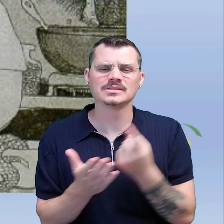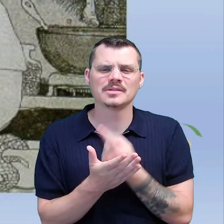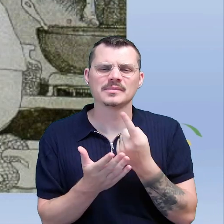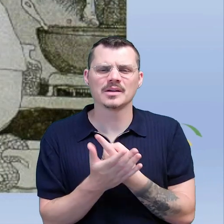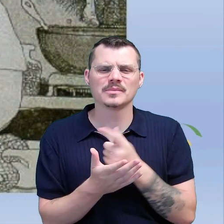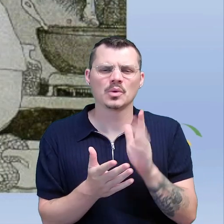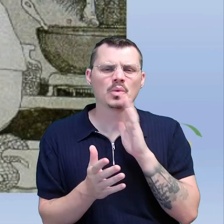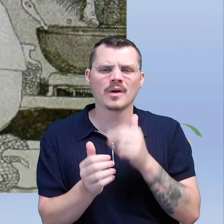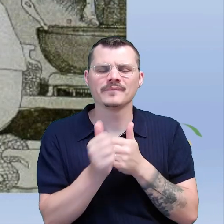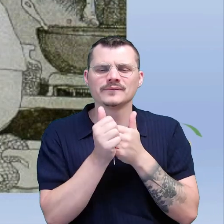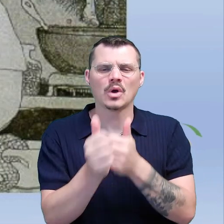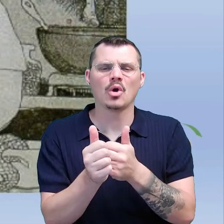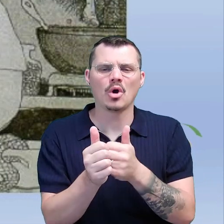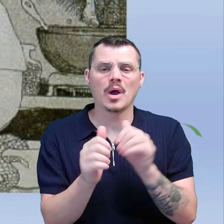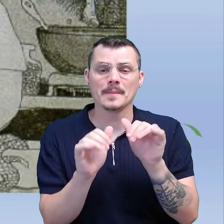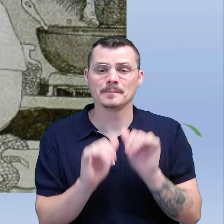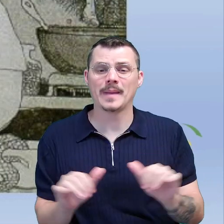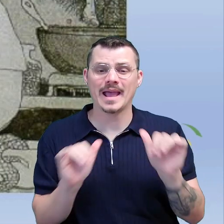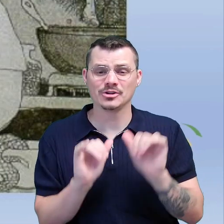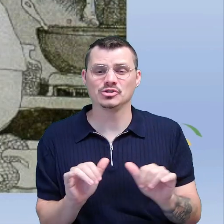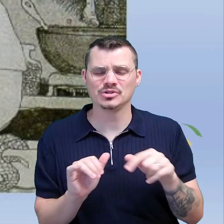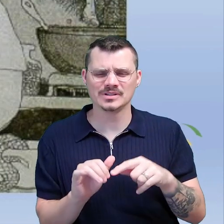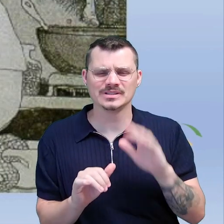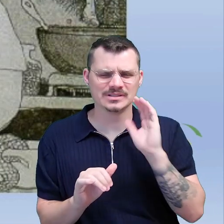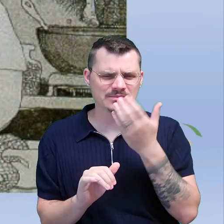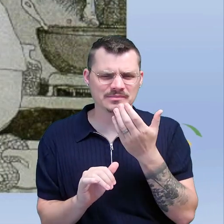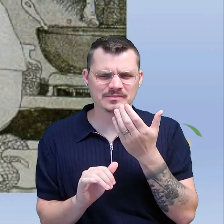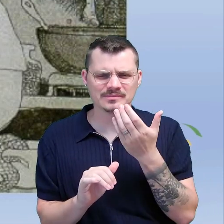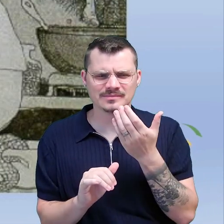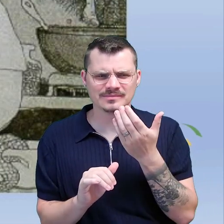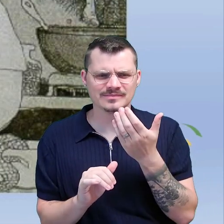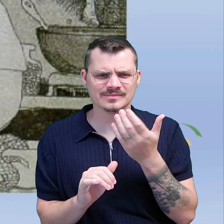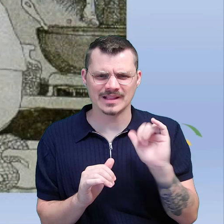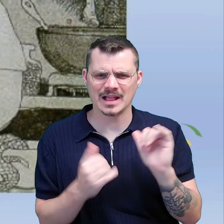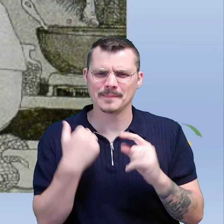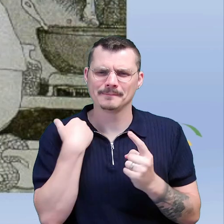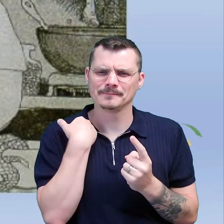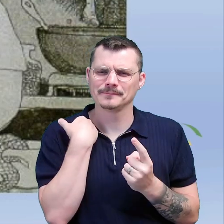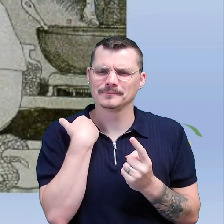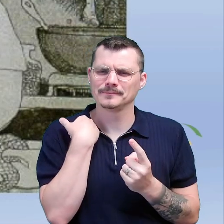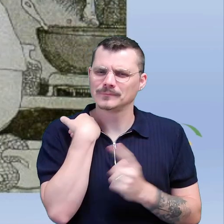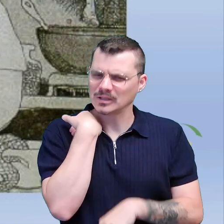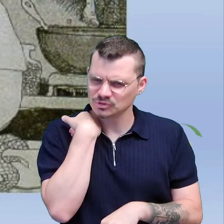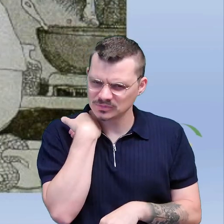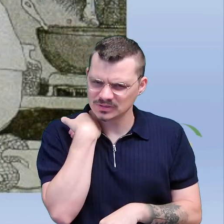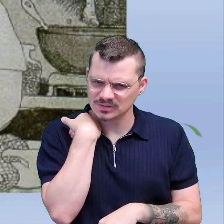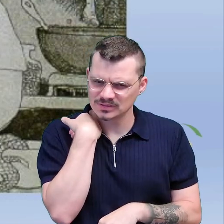sometimes follow a pattern that seems almost like punishment.